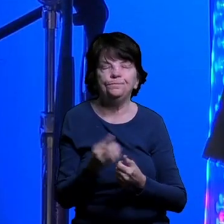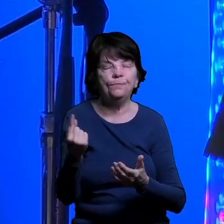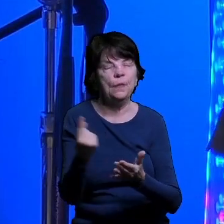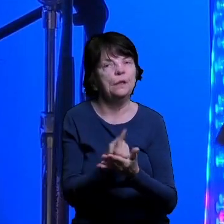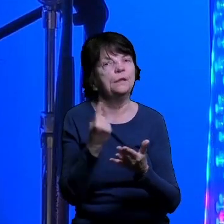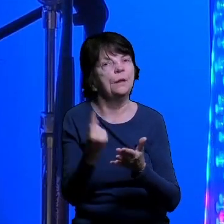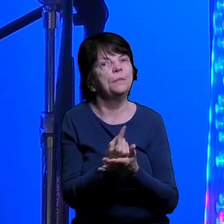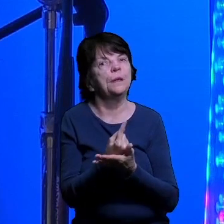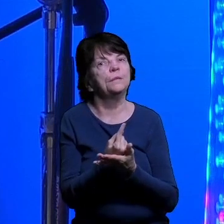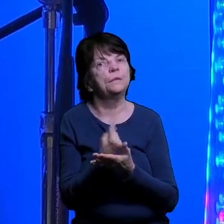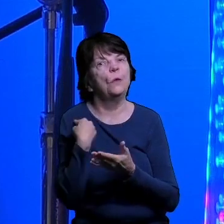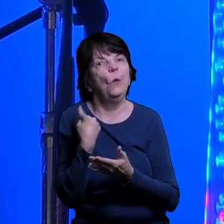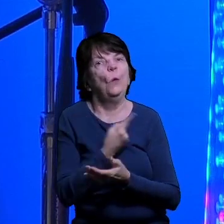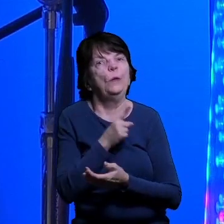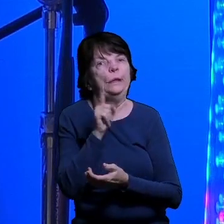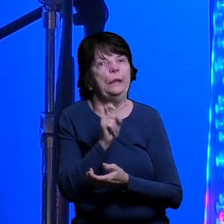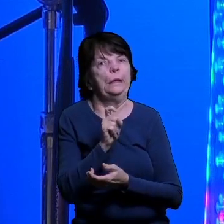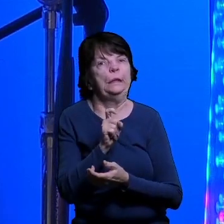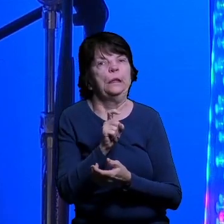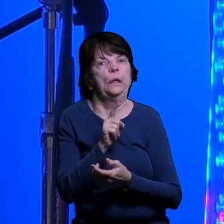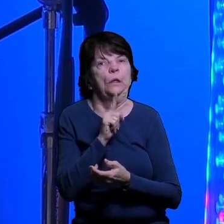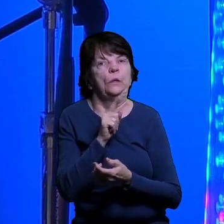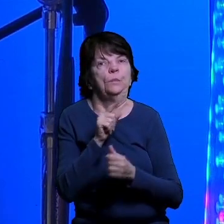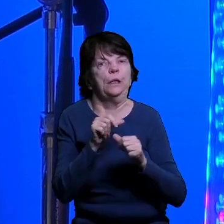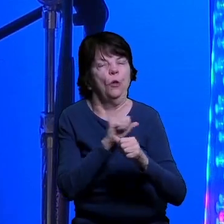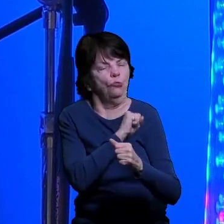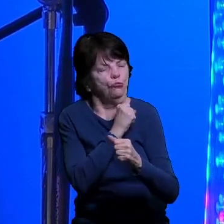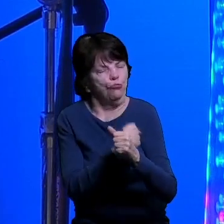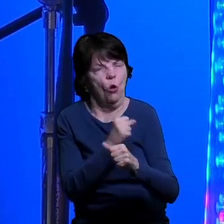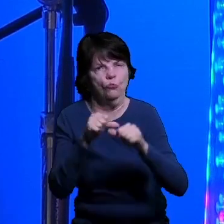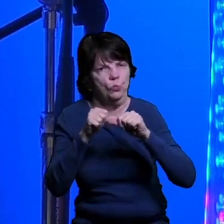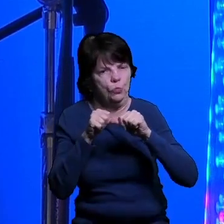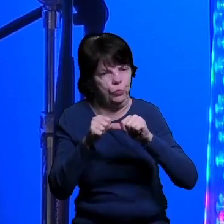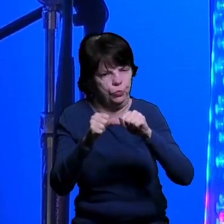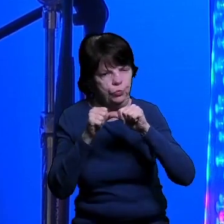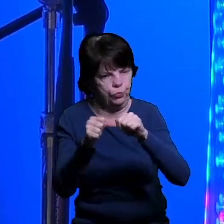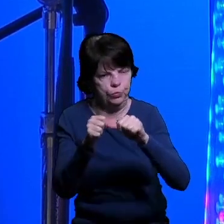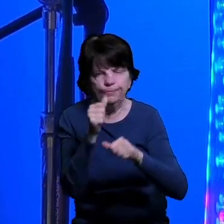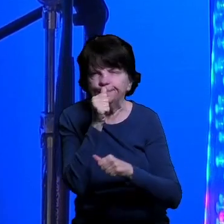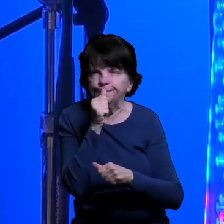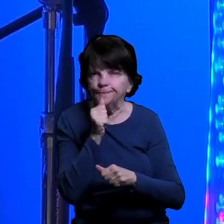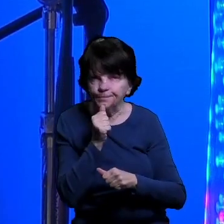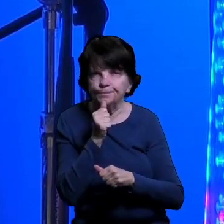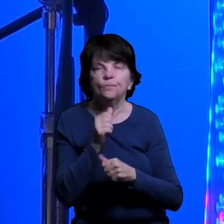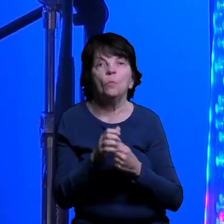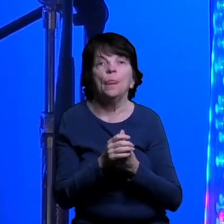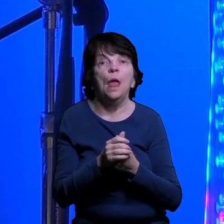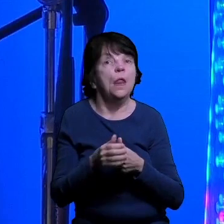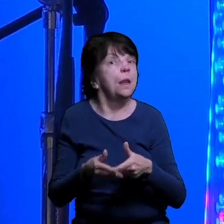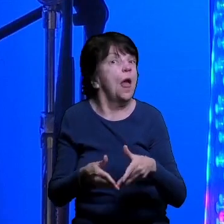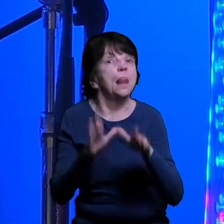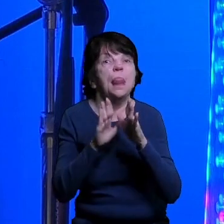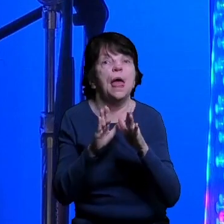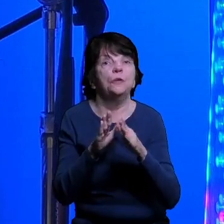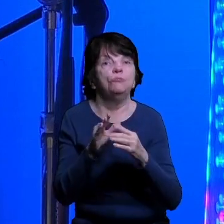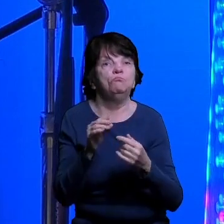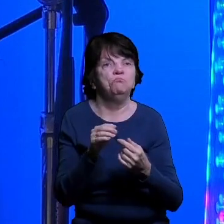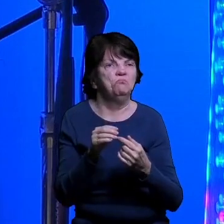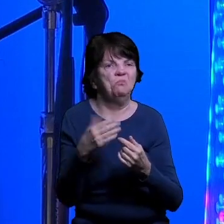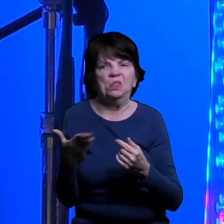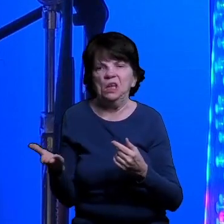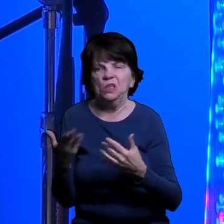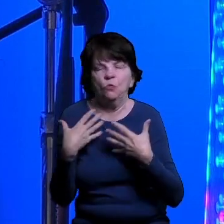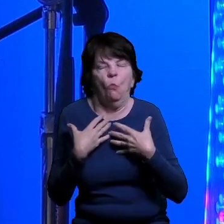Sometimes we need to be resilient. We need to be willing to not let certain things pull us down in